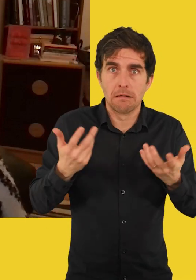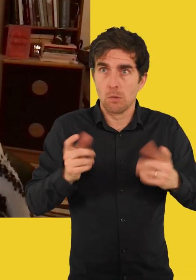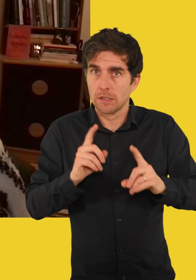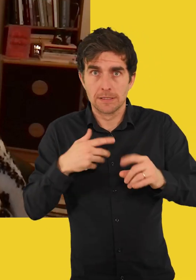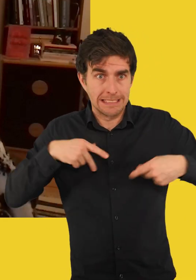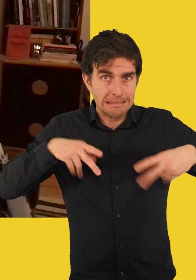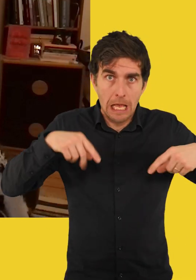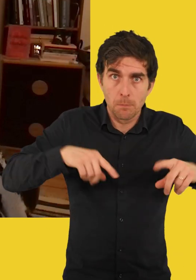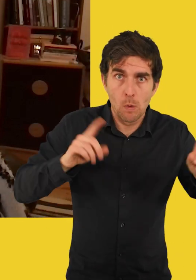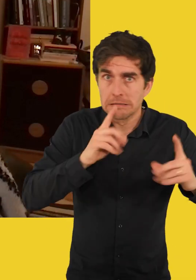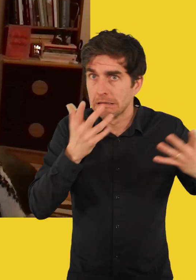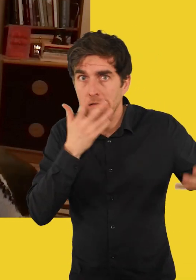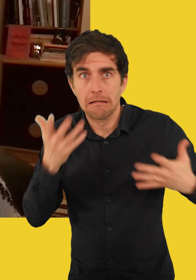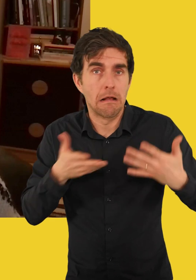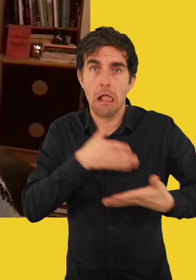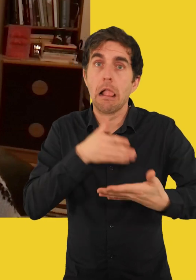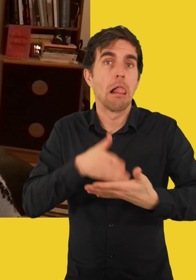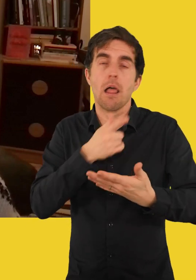and because of how our systems are.